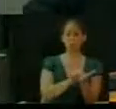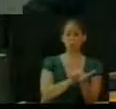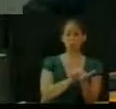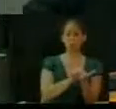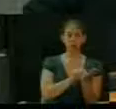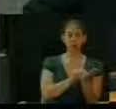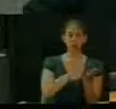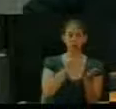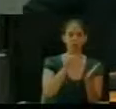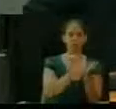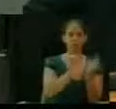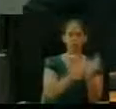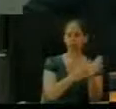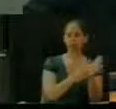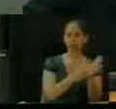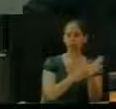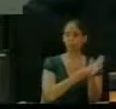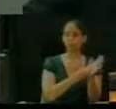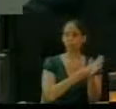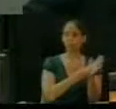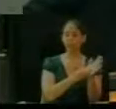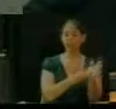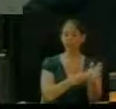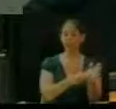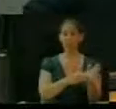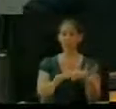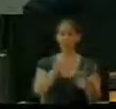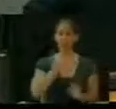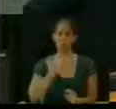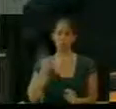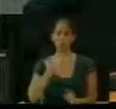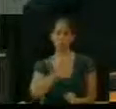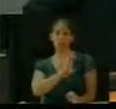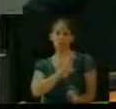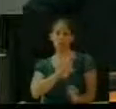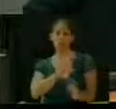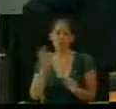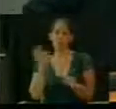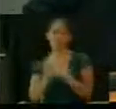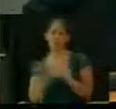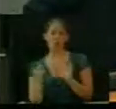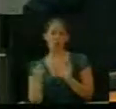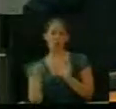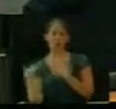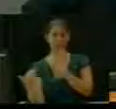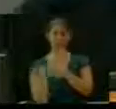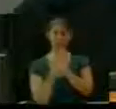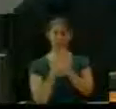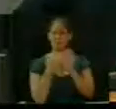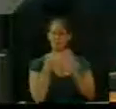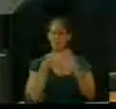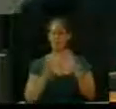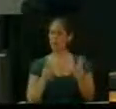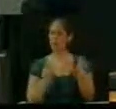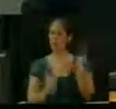the commissioners who voted against it would be very bad commissioners, that we don't care about people. And I just think that's unfair. And I'm not going to be